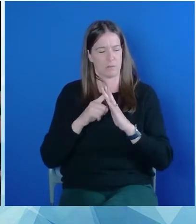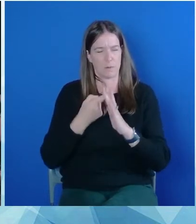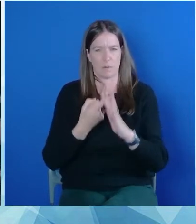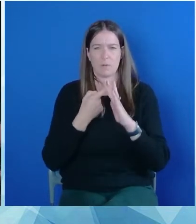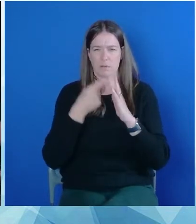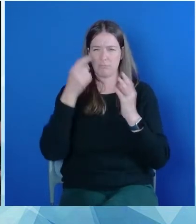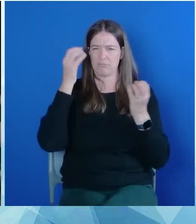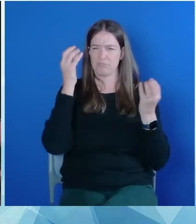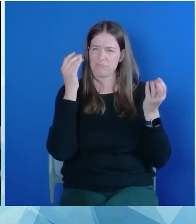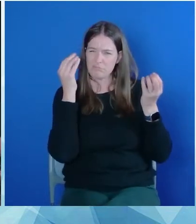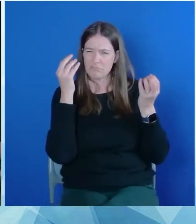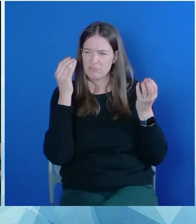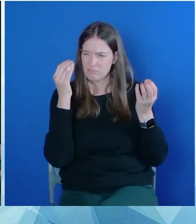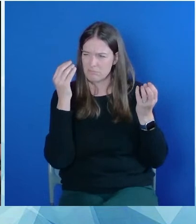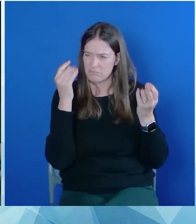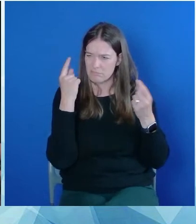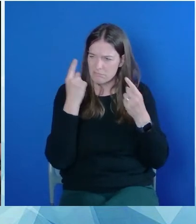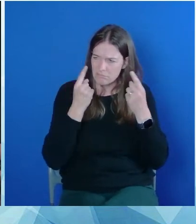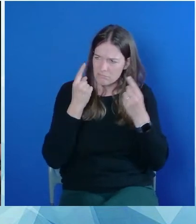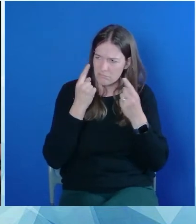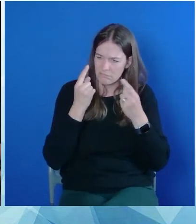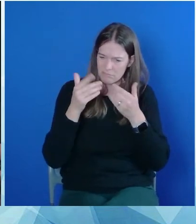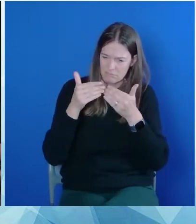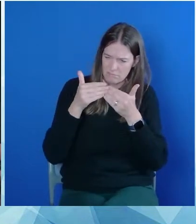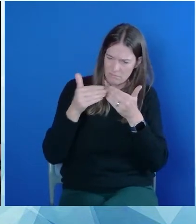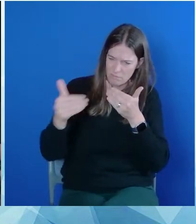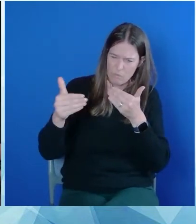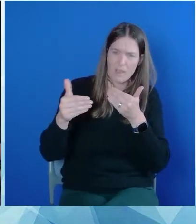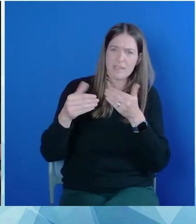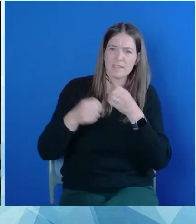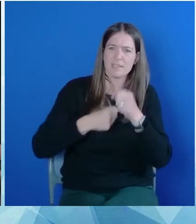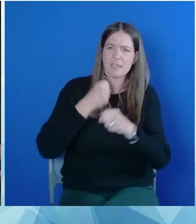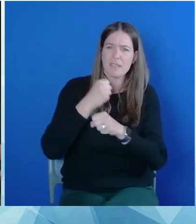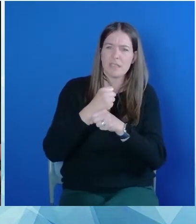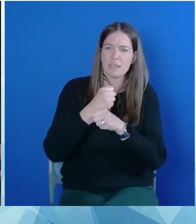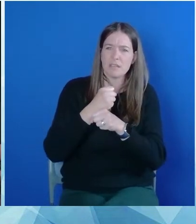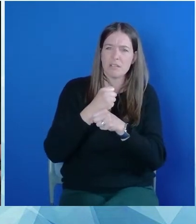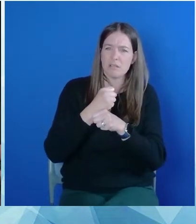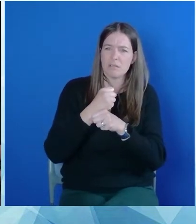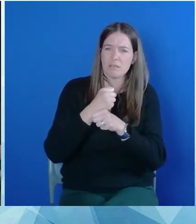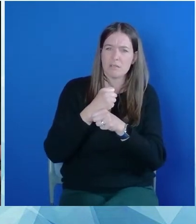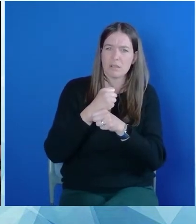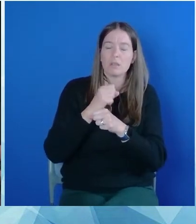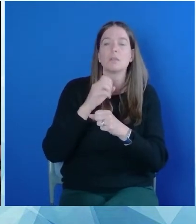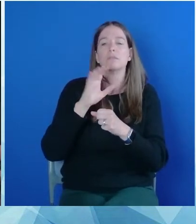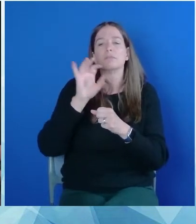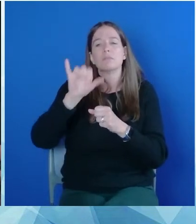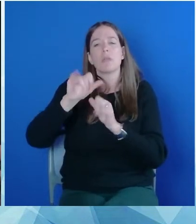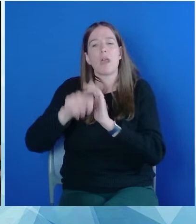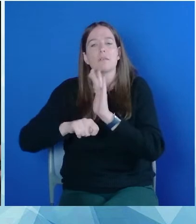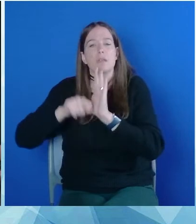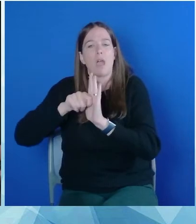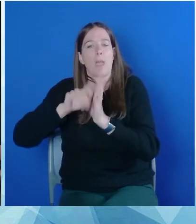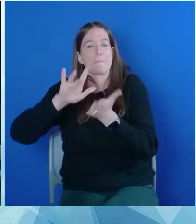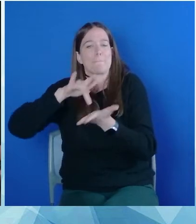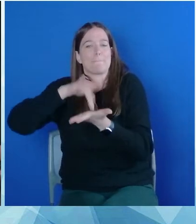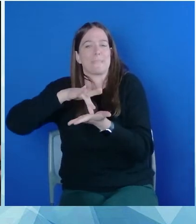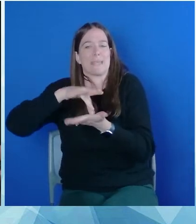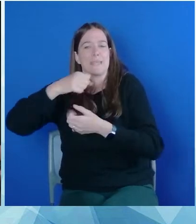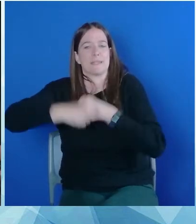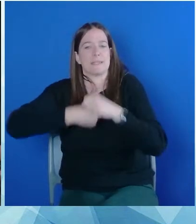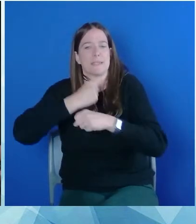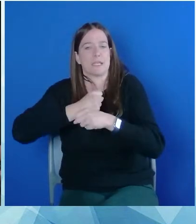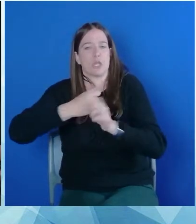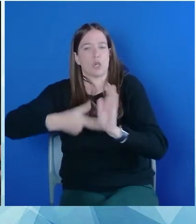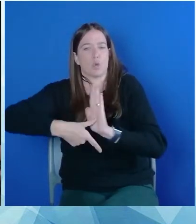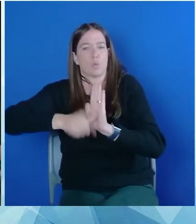to think the rest of the year through. So mid-year review at that time was